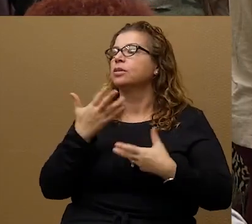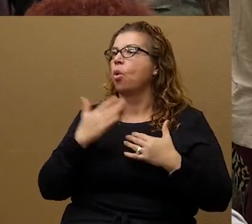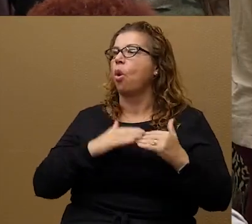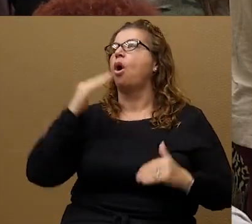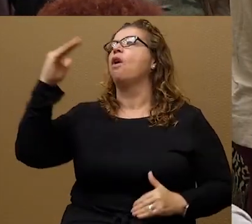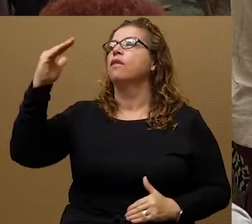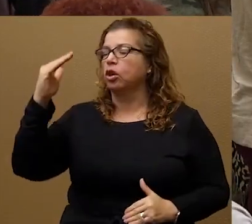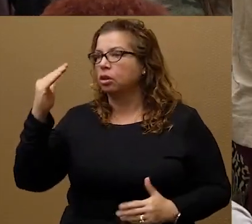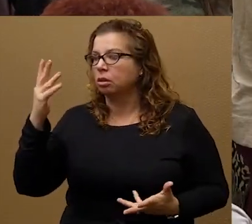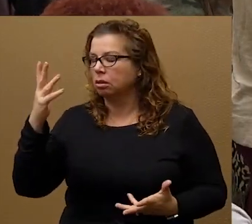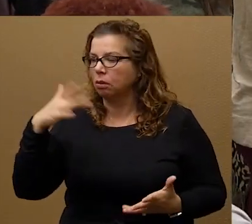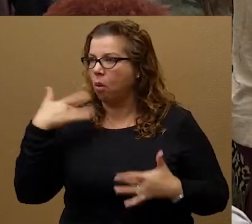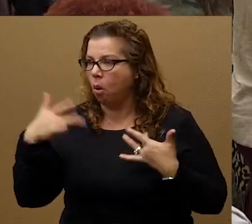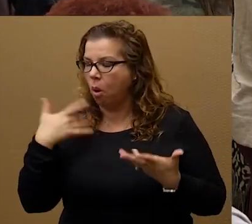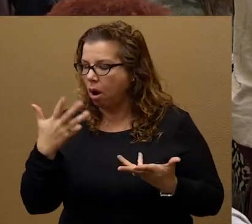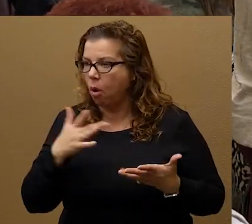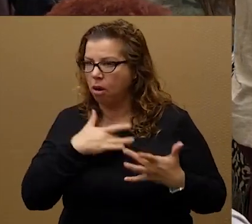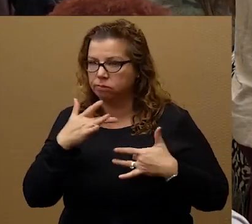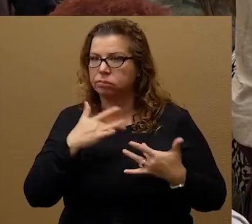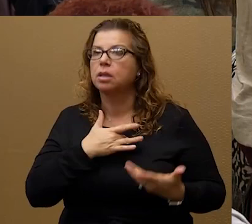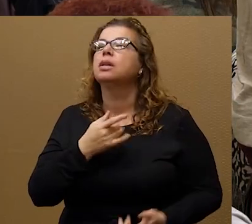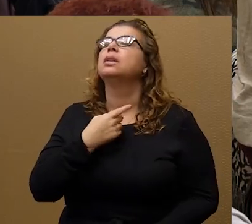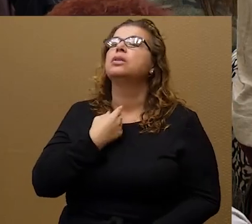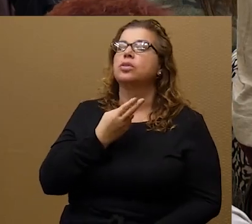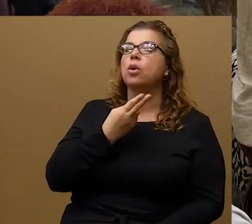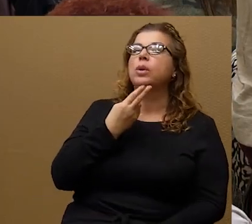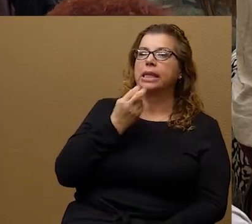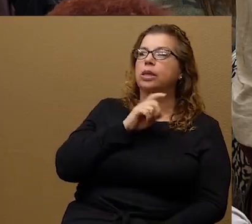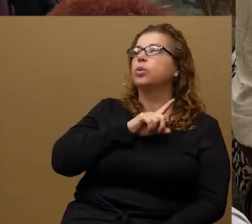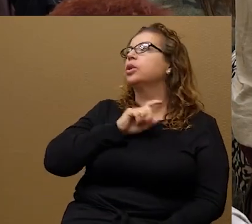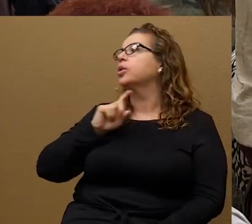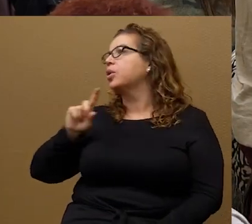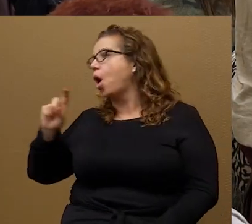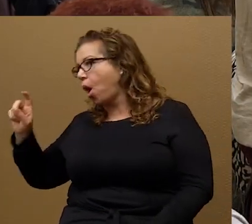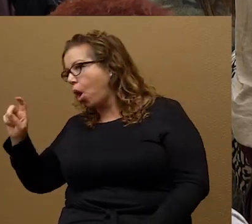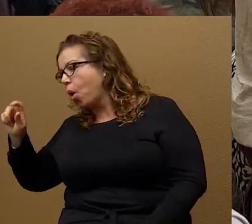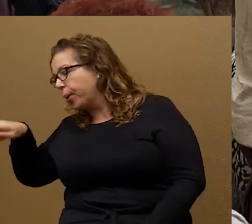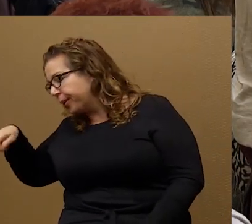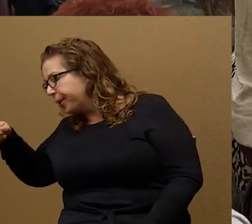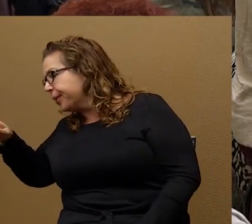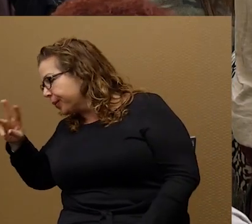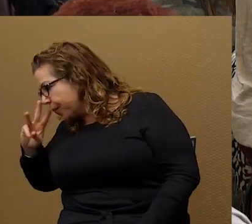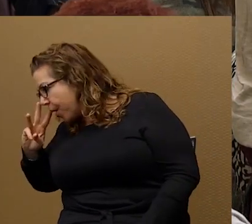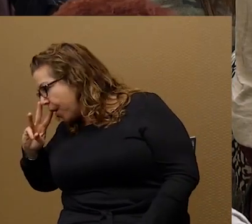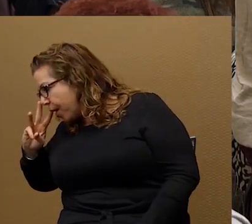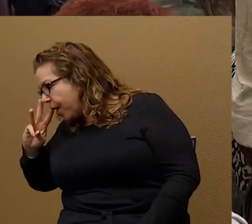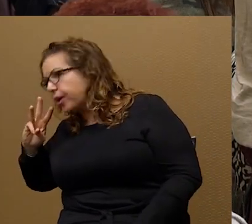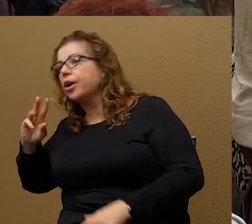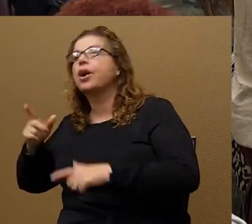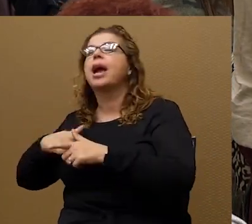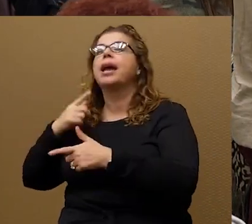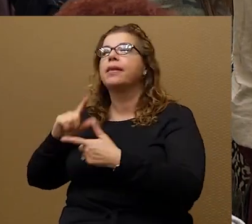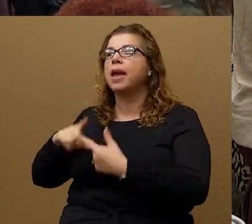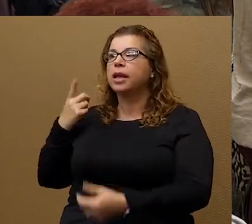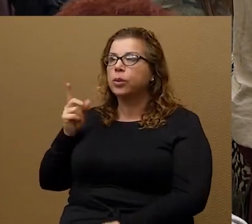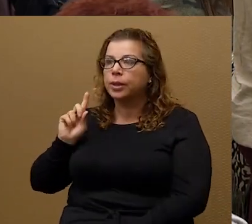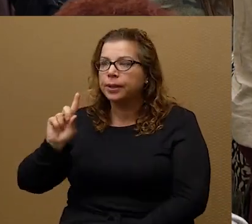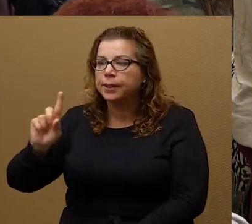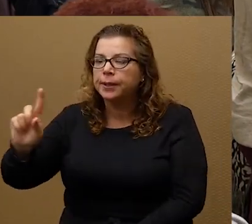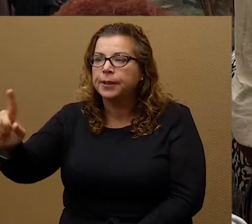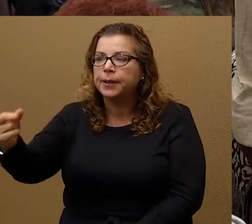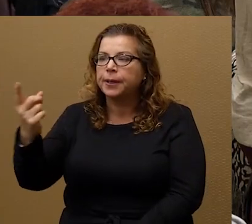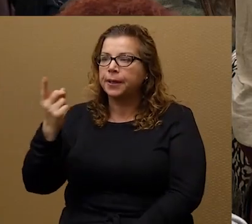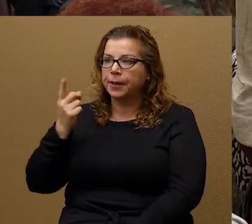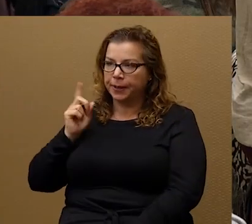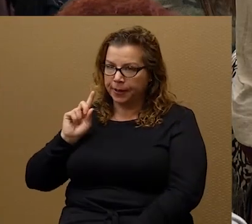would watch him in the hallway, and he would get water, and then he would kind of walk up and down the hallway a little bit, and then